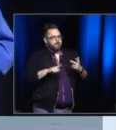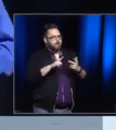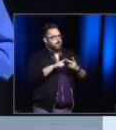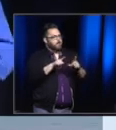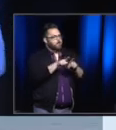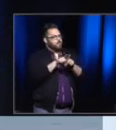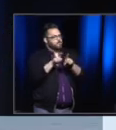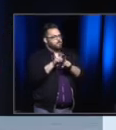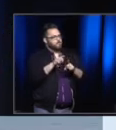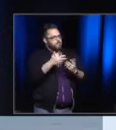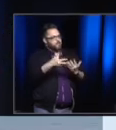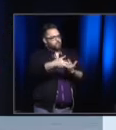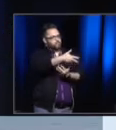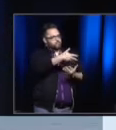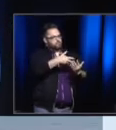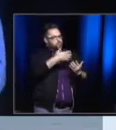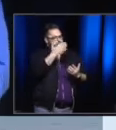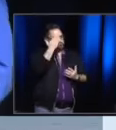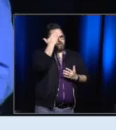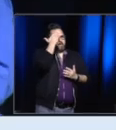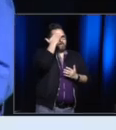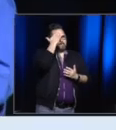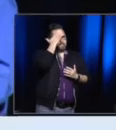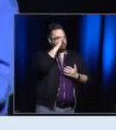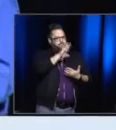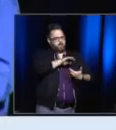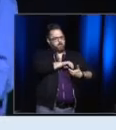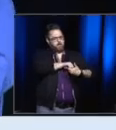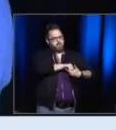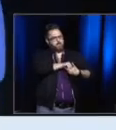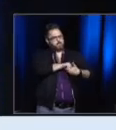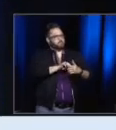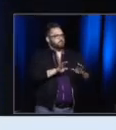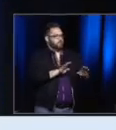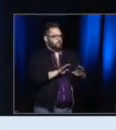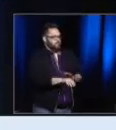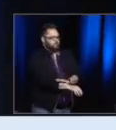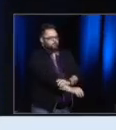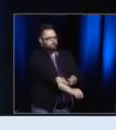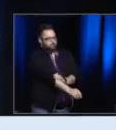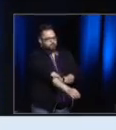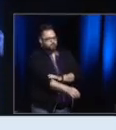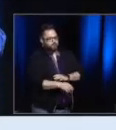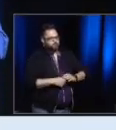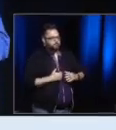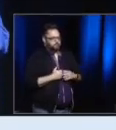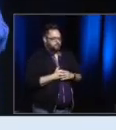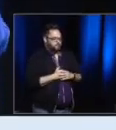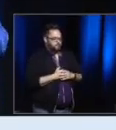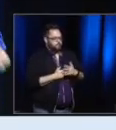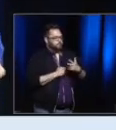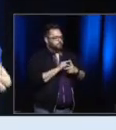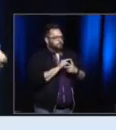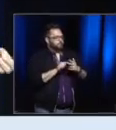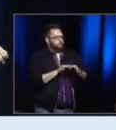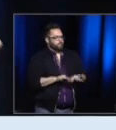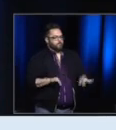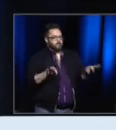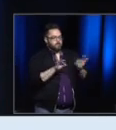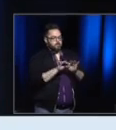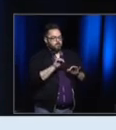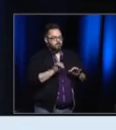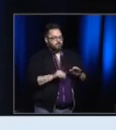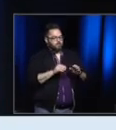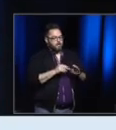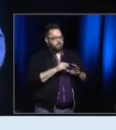social cognition of alliance behavior. So I want to acknowledge the key collaborators on the Male Alliance Project